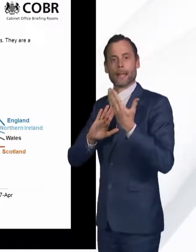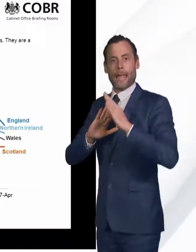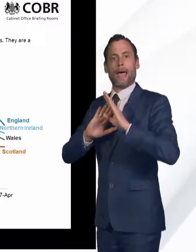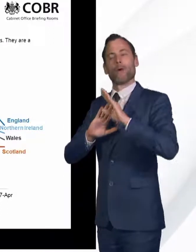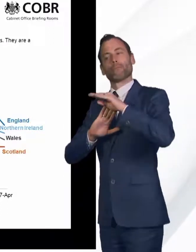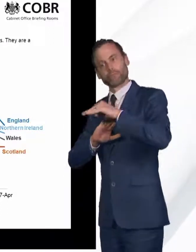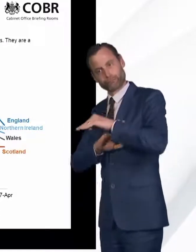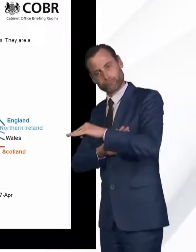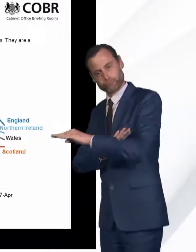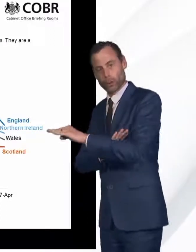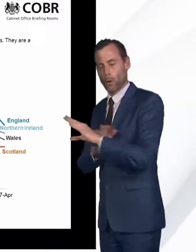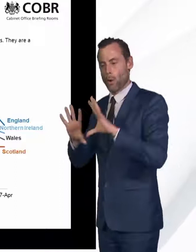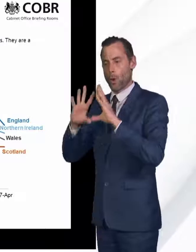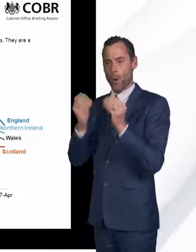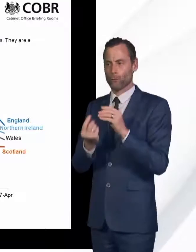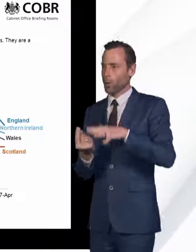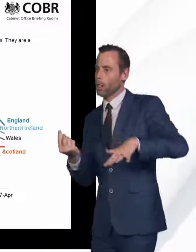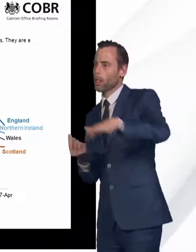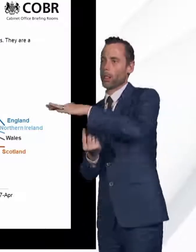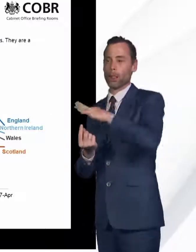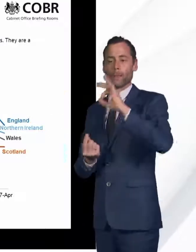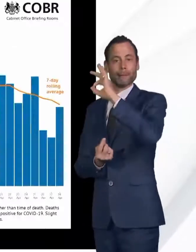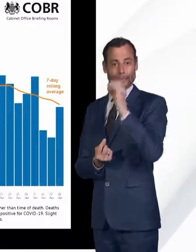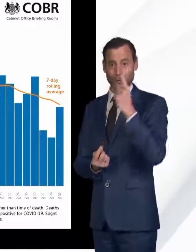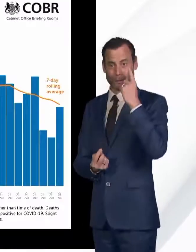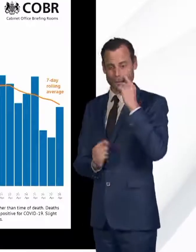as a percentage. Next slide, please.